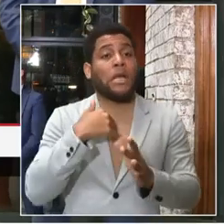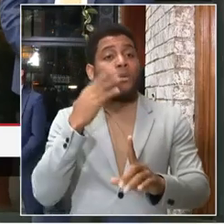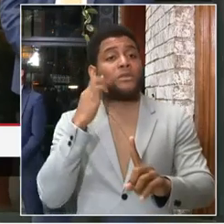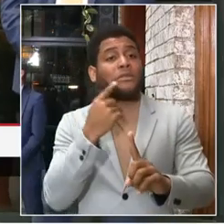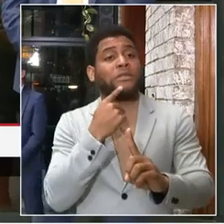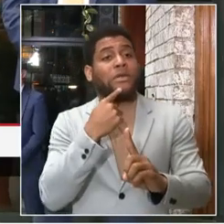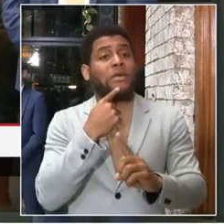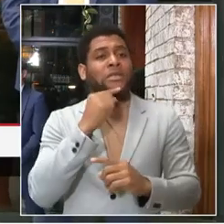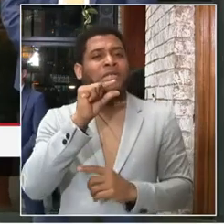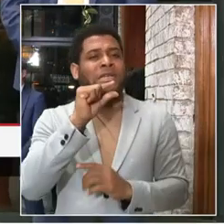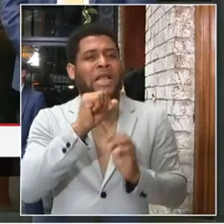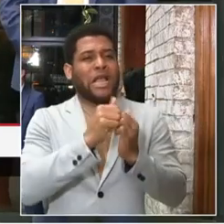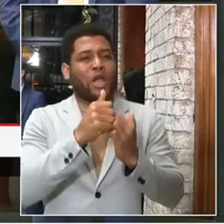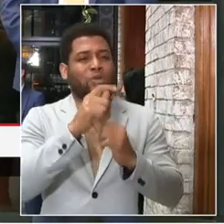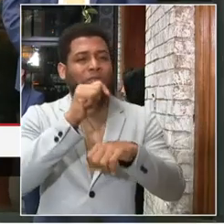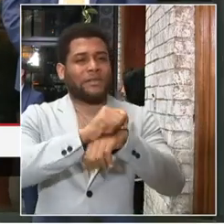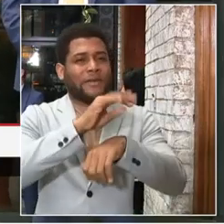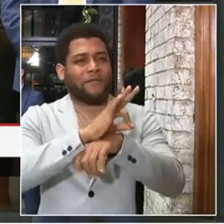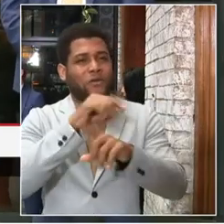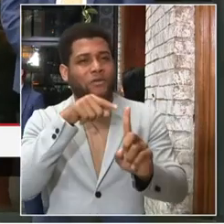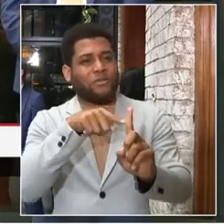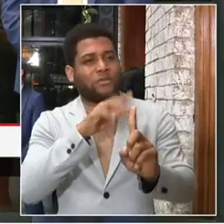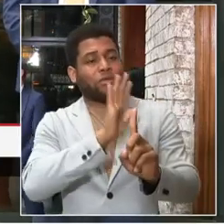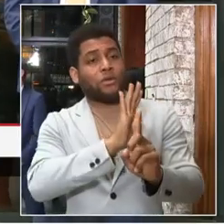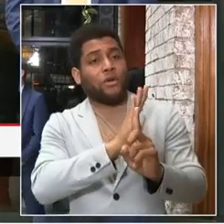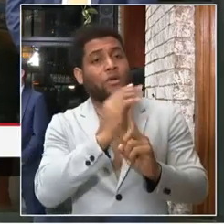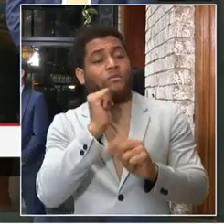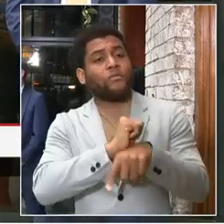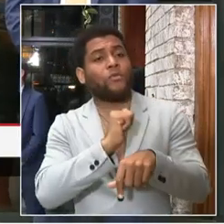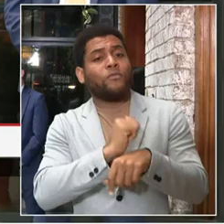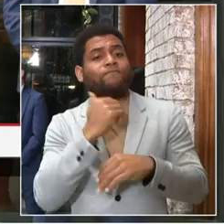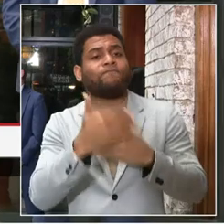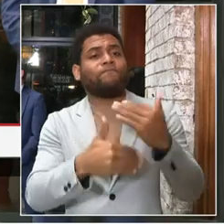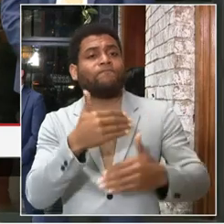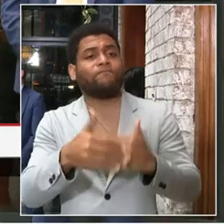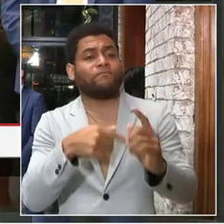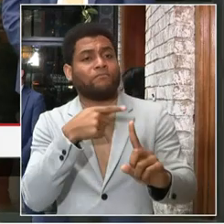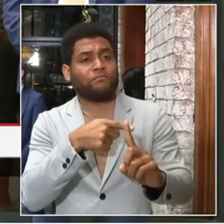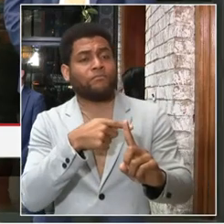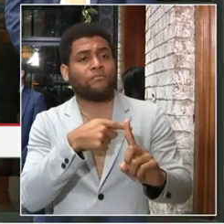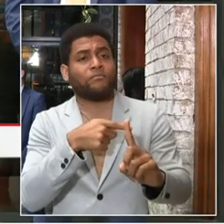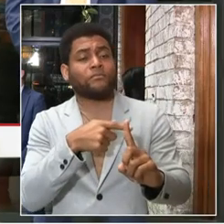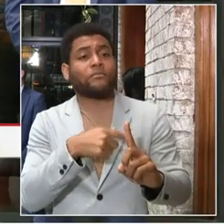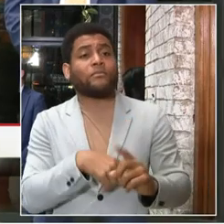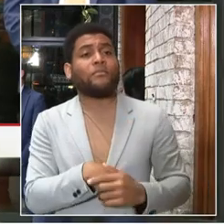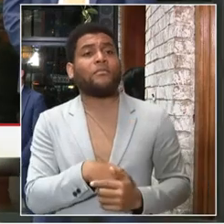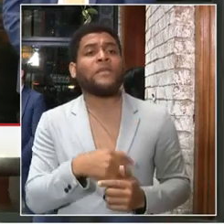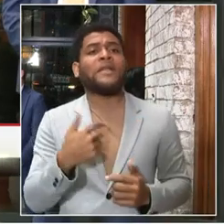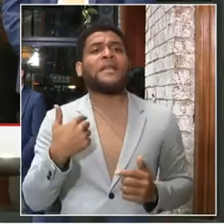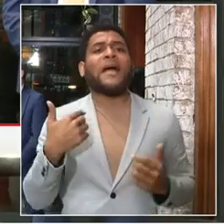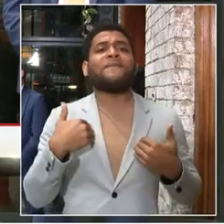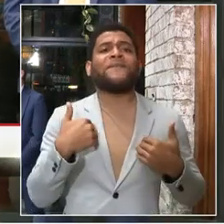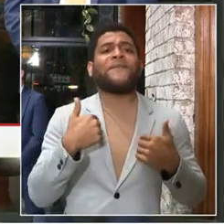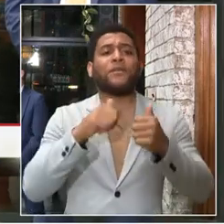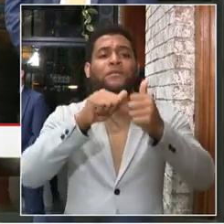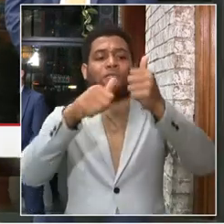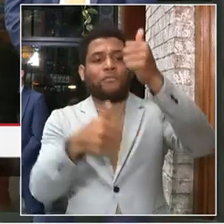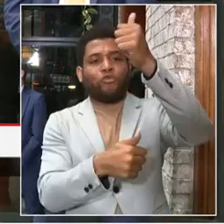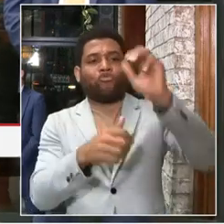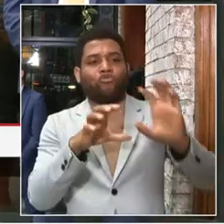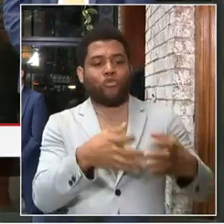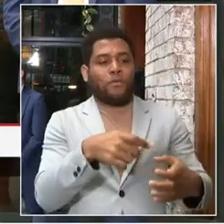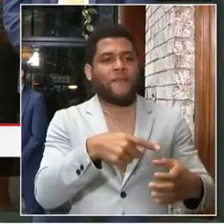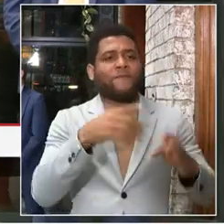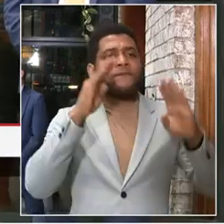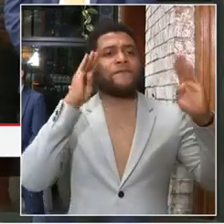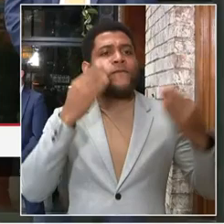task force's work is proceeding. They have a subgroup that's focused on activation. One